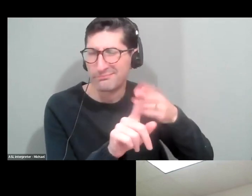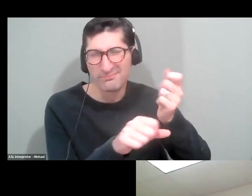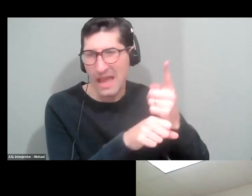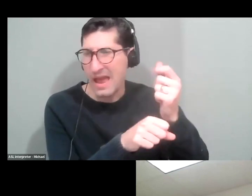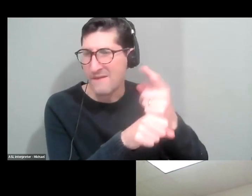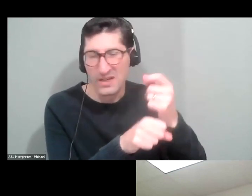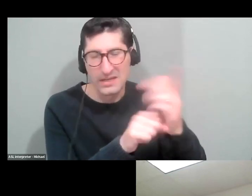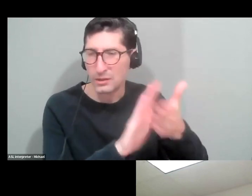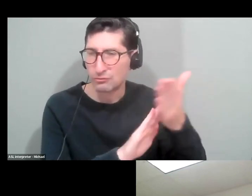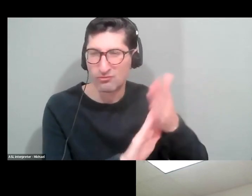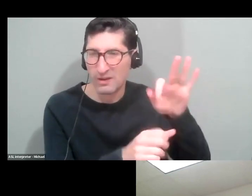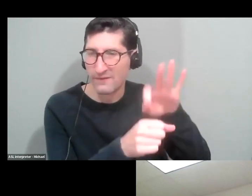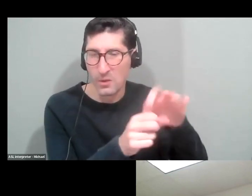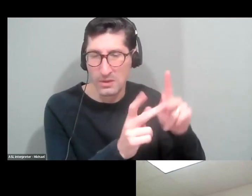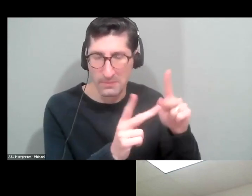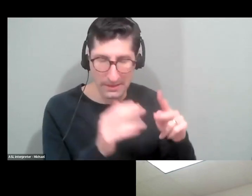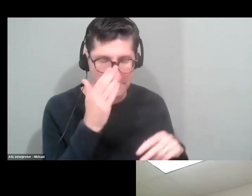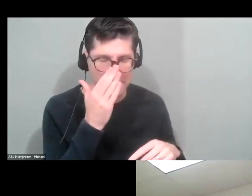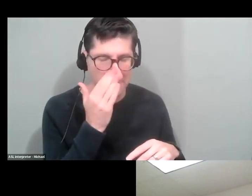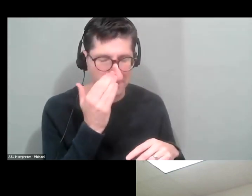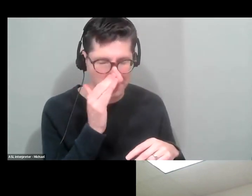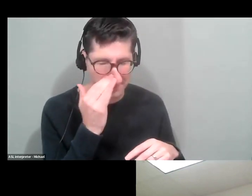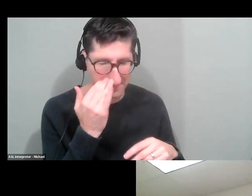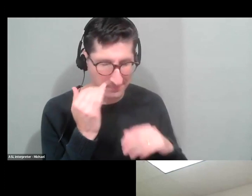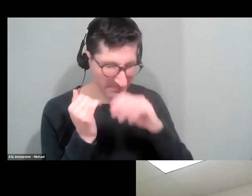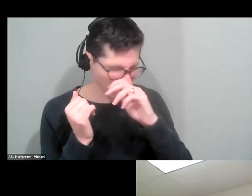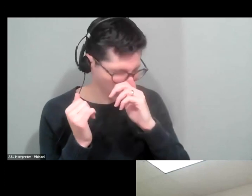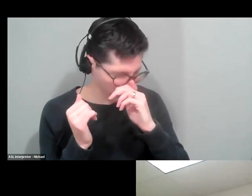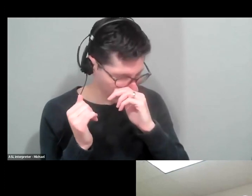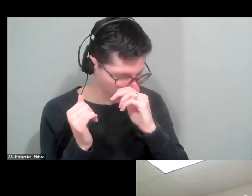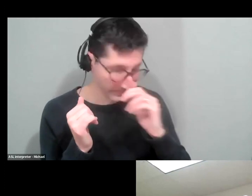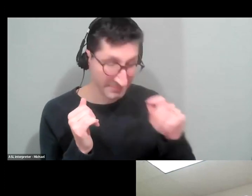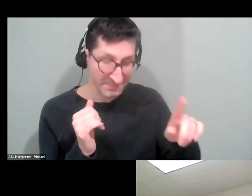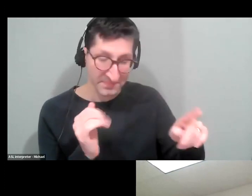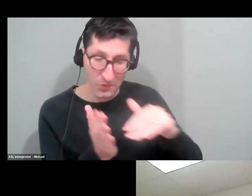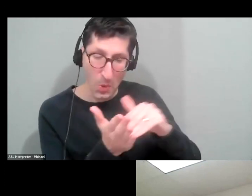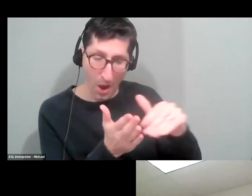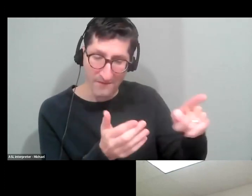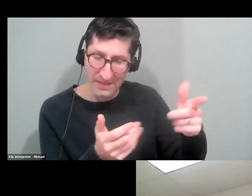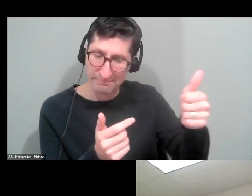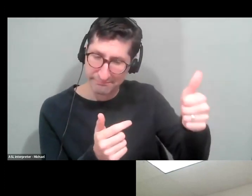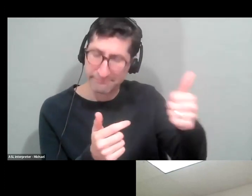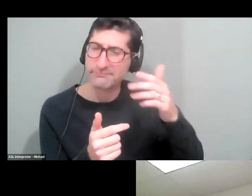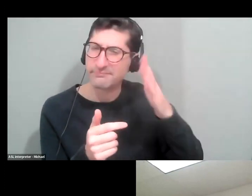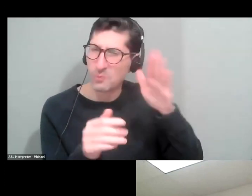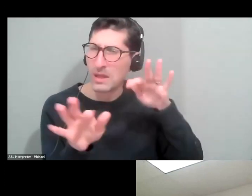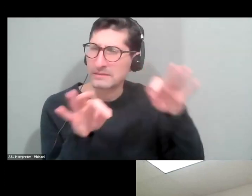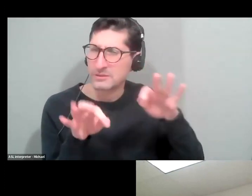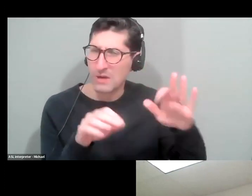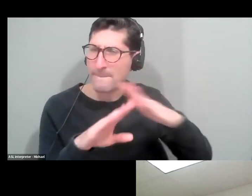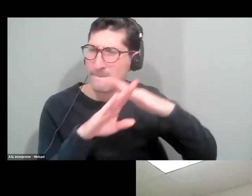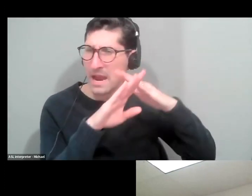years. So they often will give you some information about accessibility barriers that they've seen, or